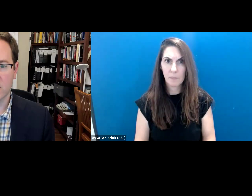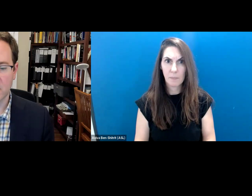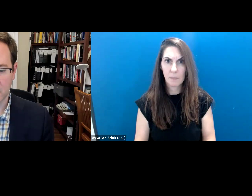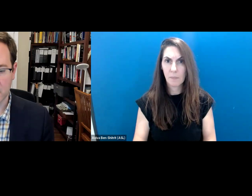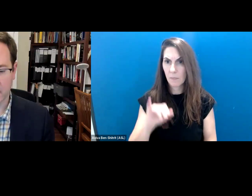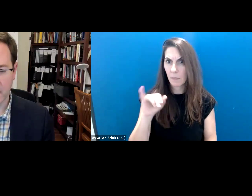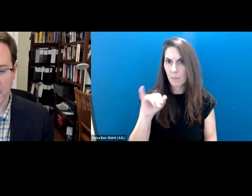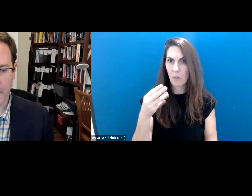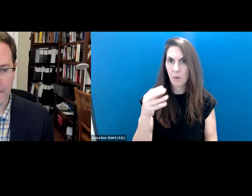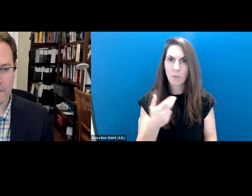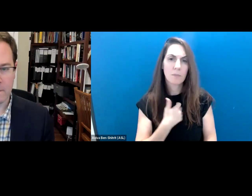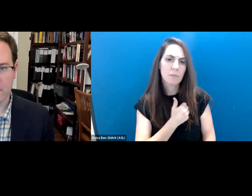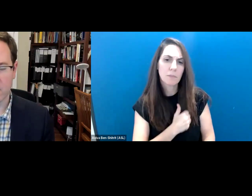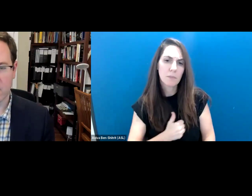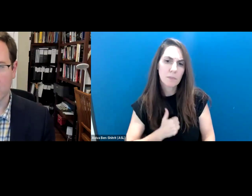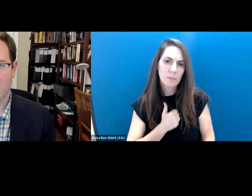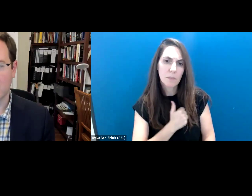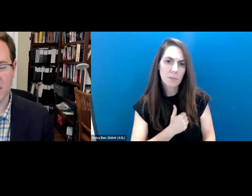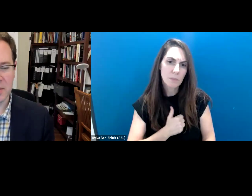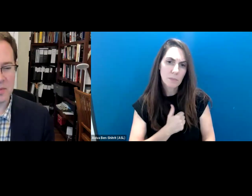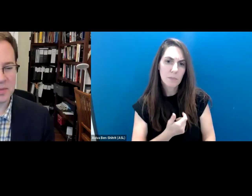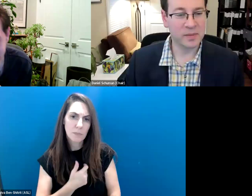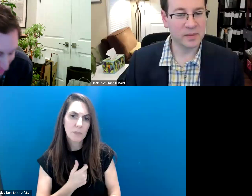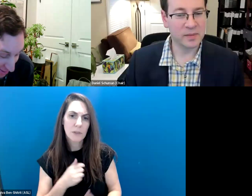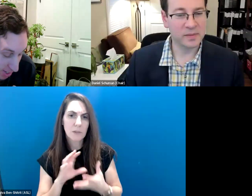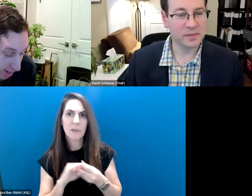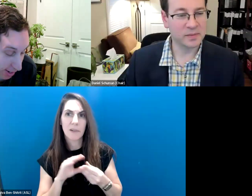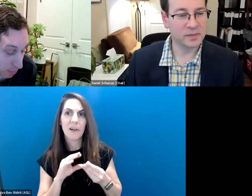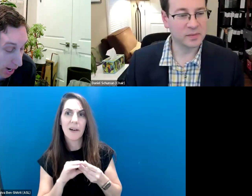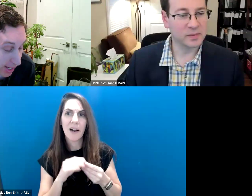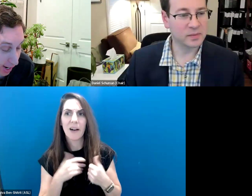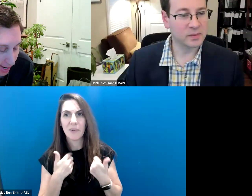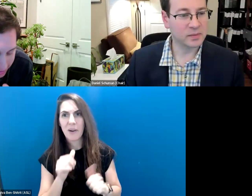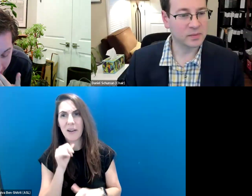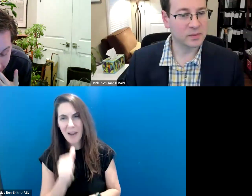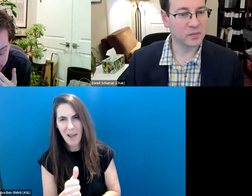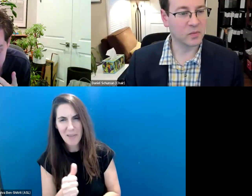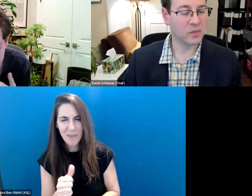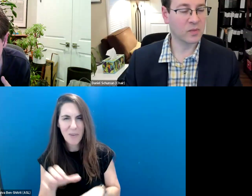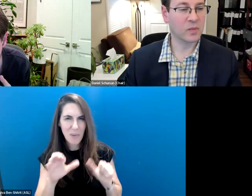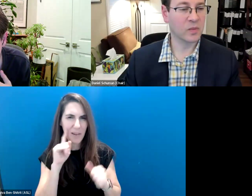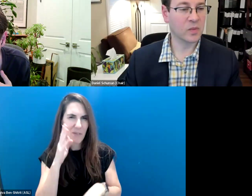Josh. I'm sorry for being the contrarian today. I will try not to do that every time. I